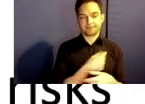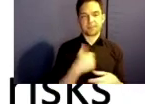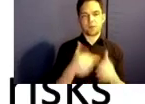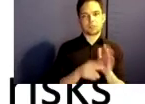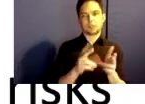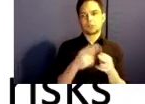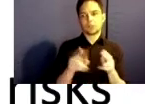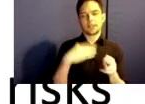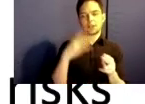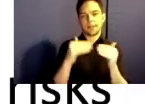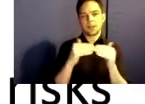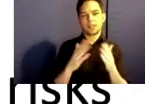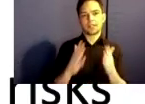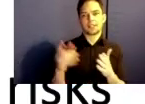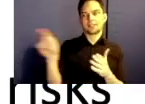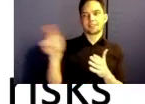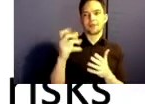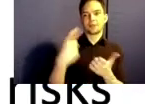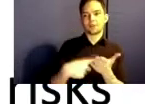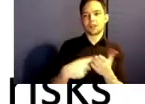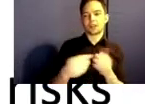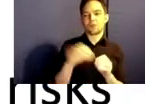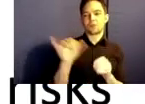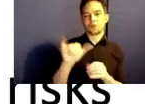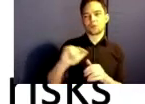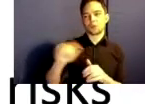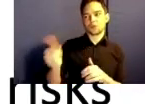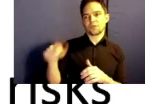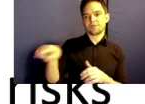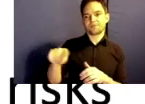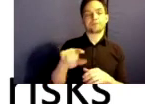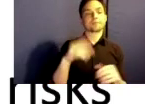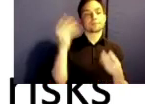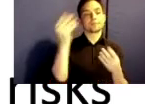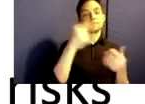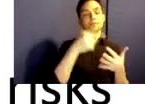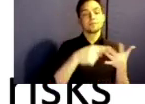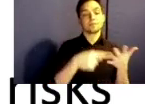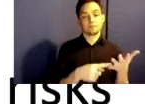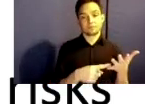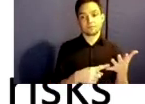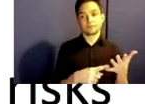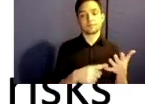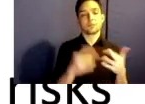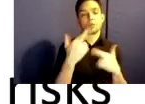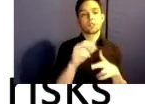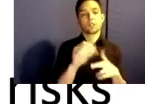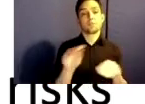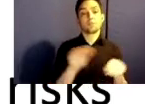my colleagues also will talk about this. We need to take into consideration restriction of